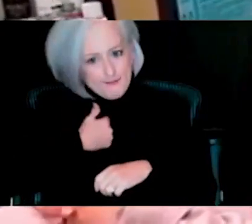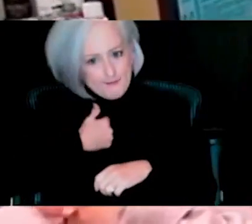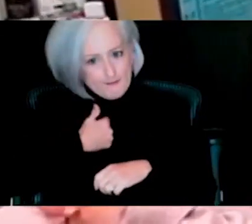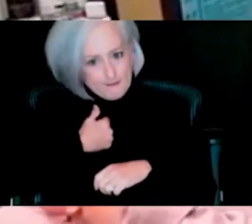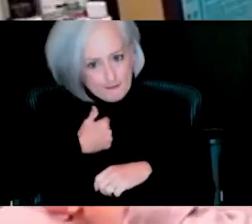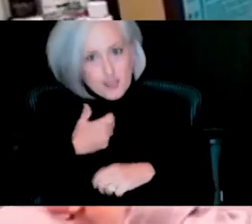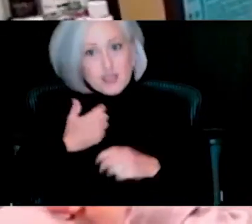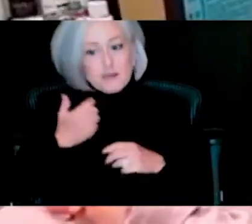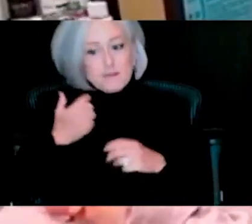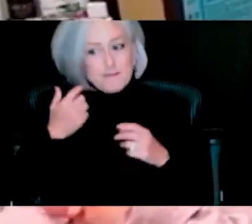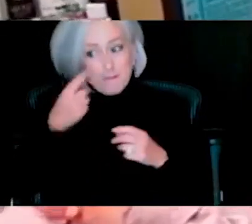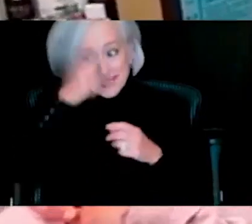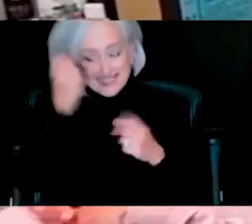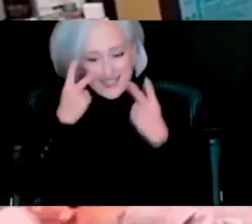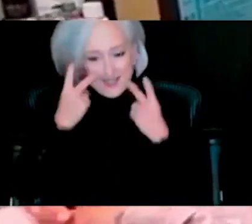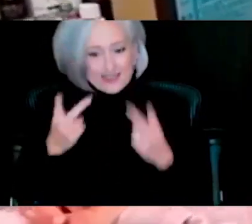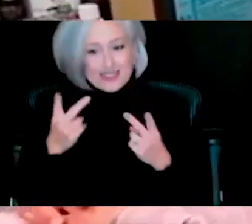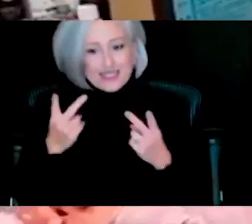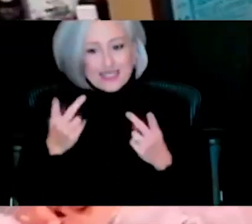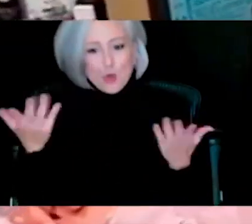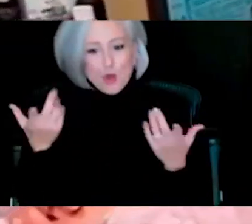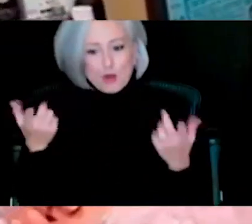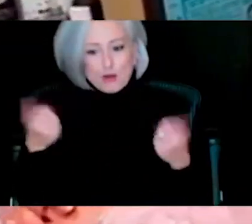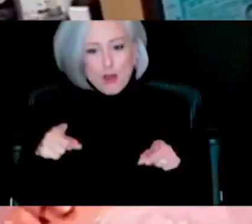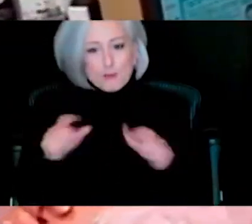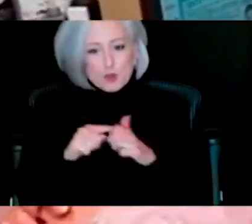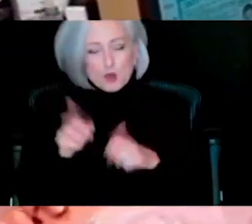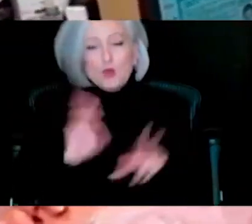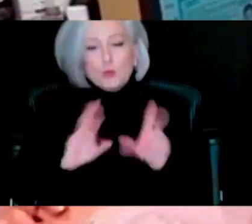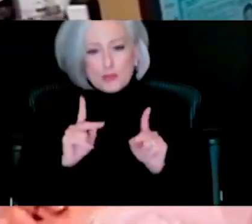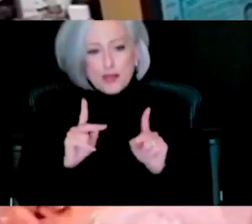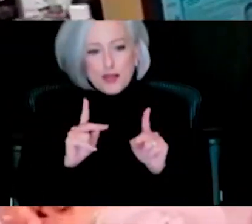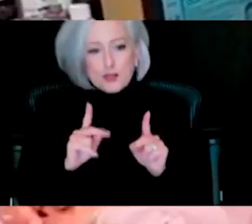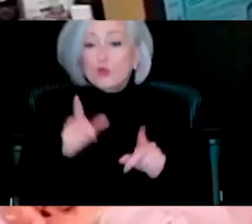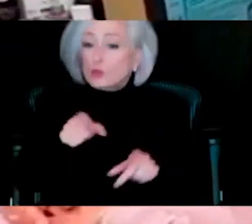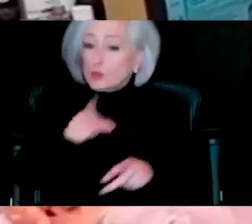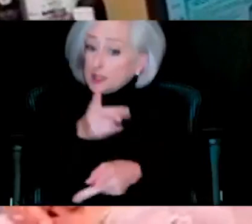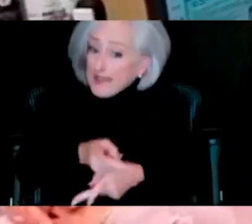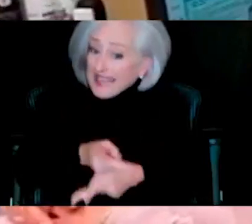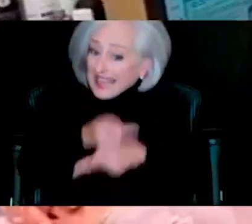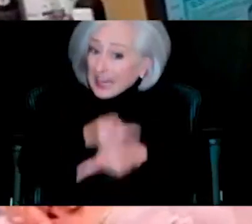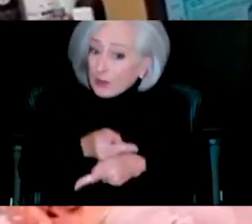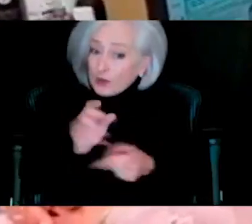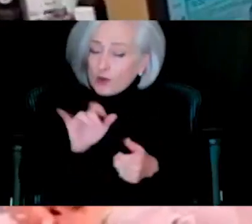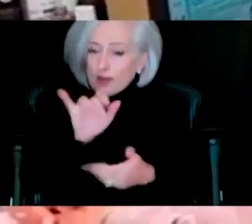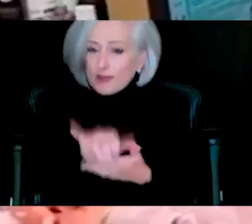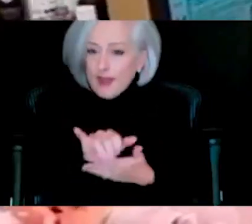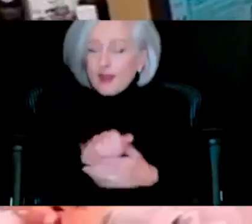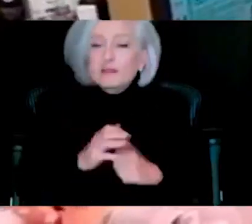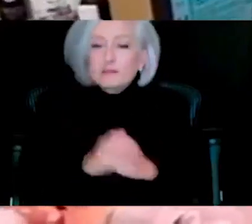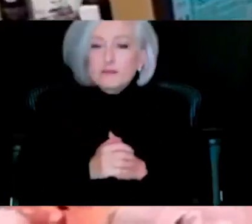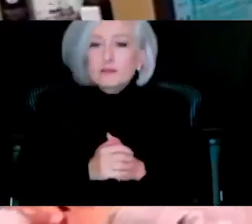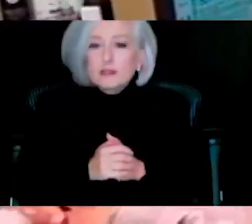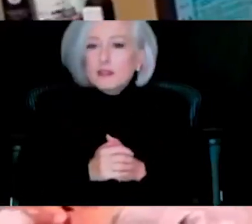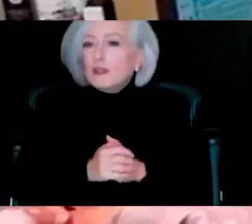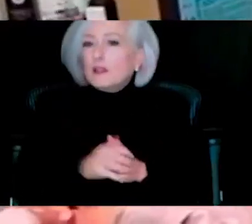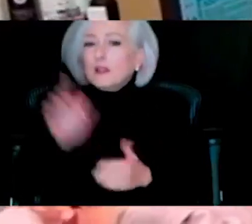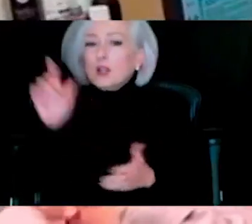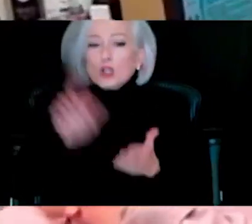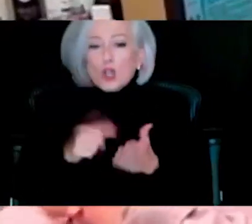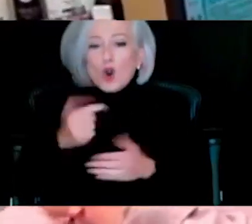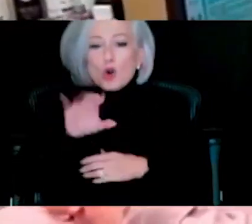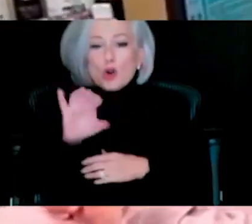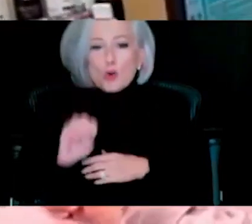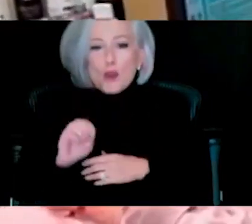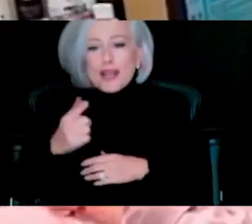I see people for. So again, you want to be careful with this stuff because if it does have even low-grade glycolics or those